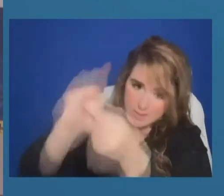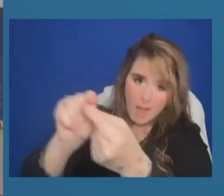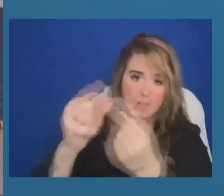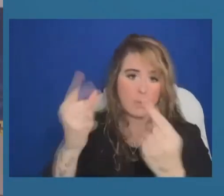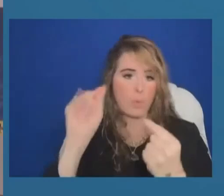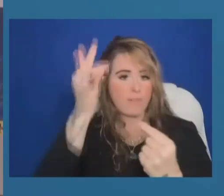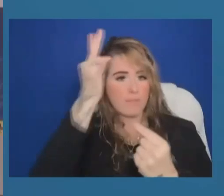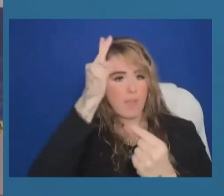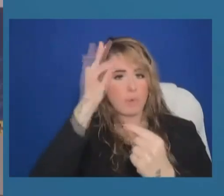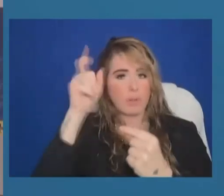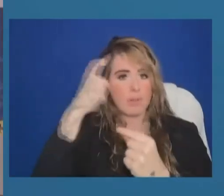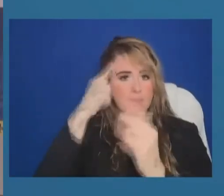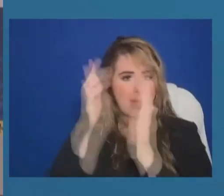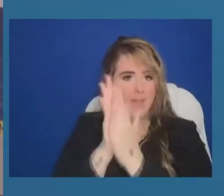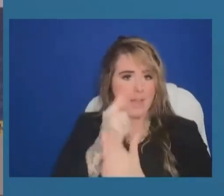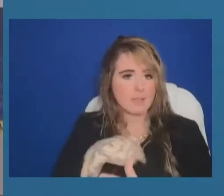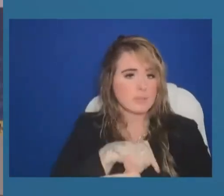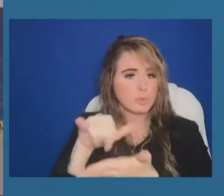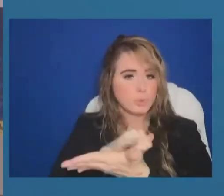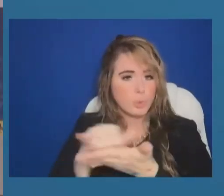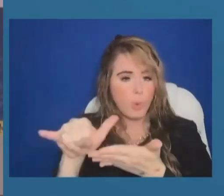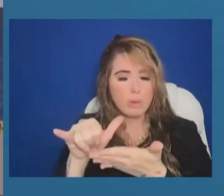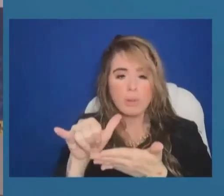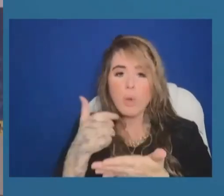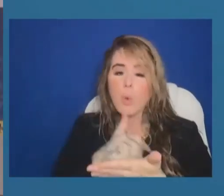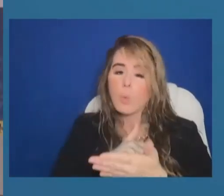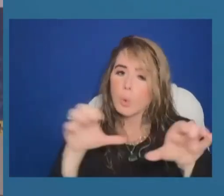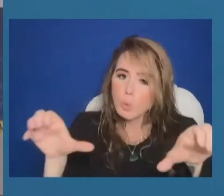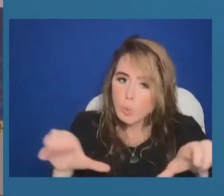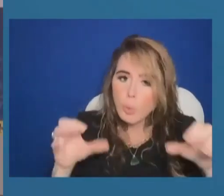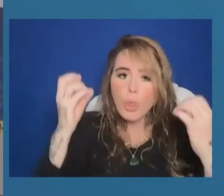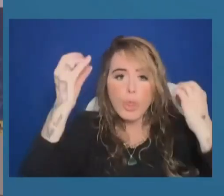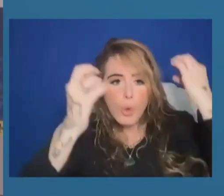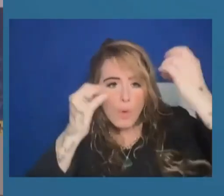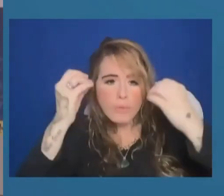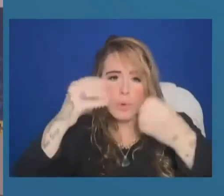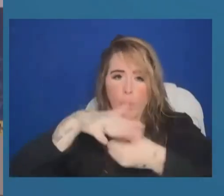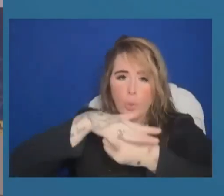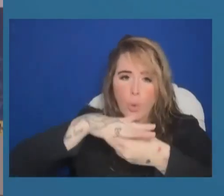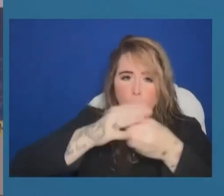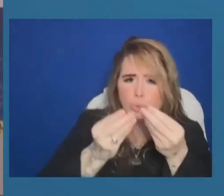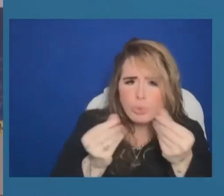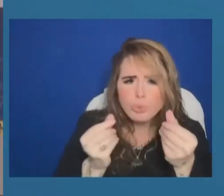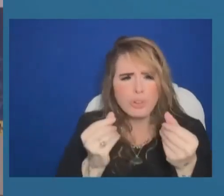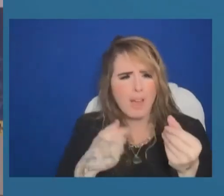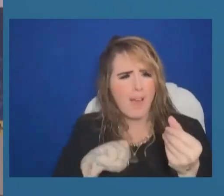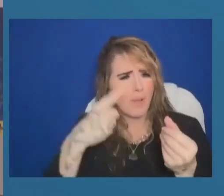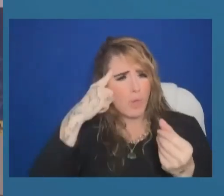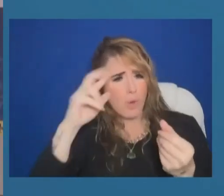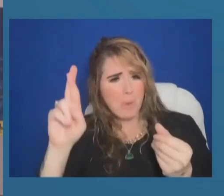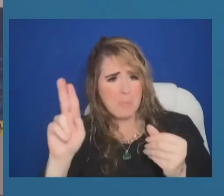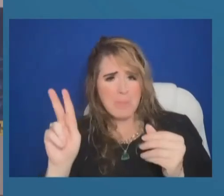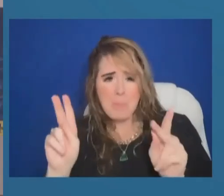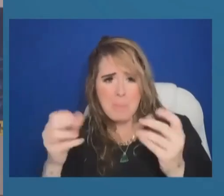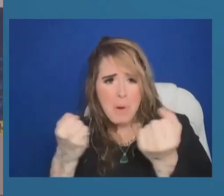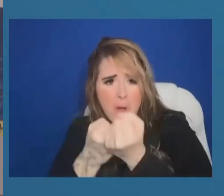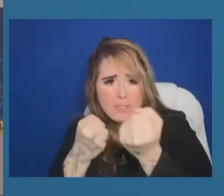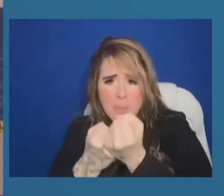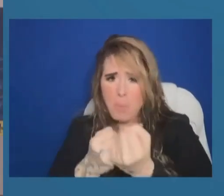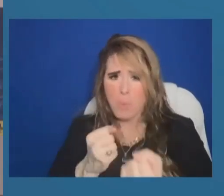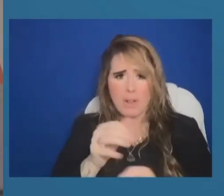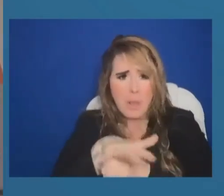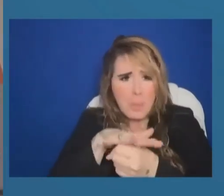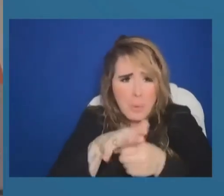New York and everybody. We are doing a thoughtful local solution. I thought the Republican Party was in favor of local